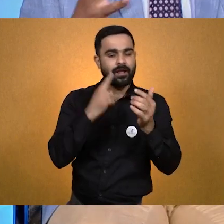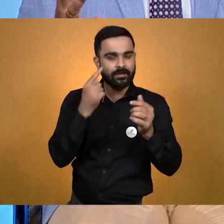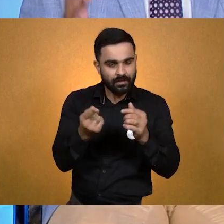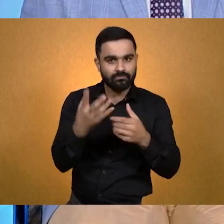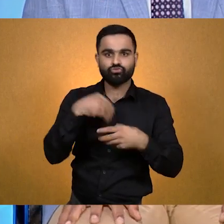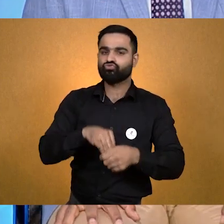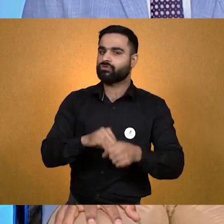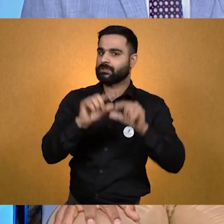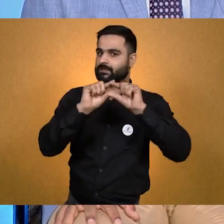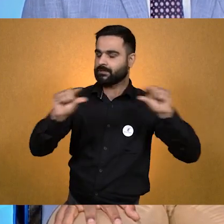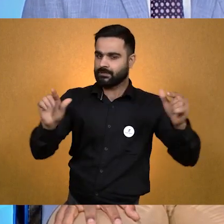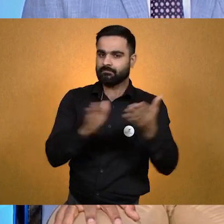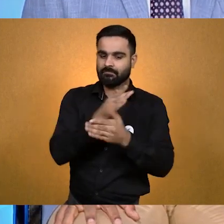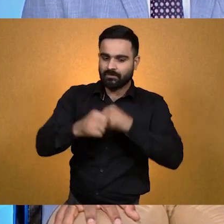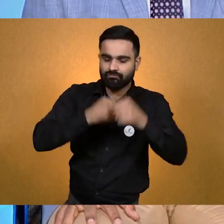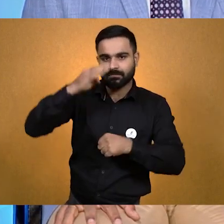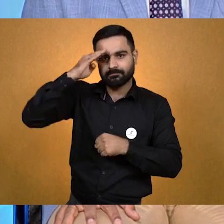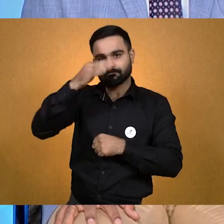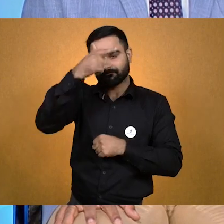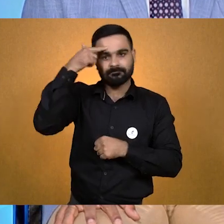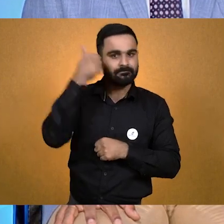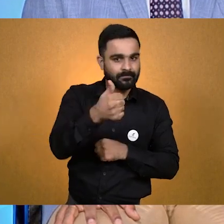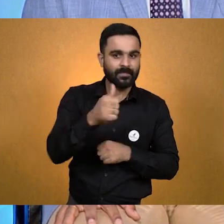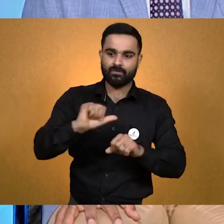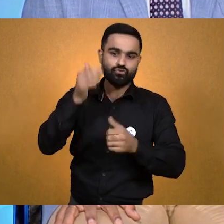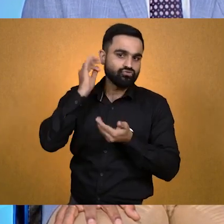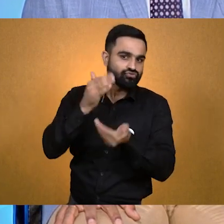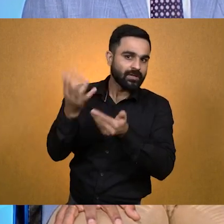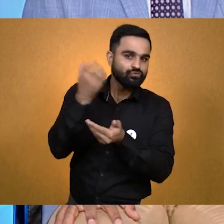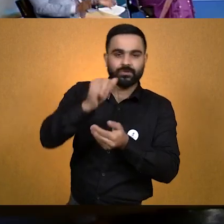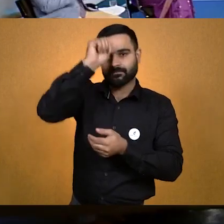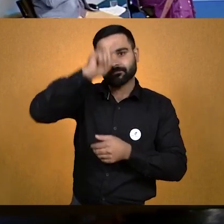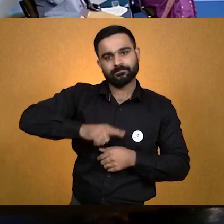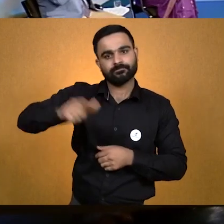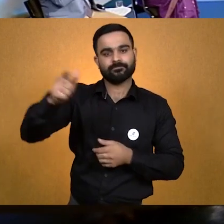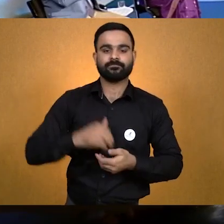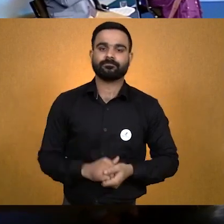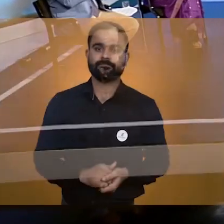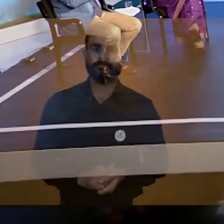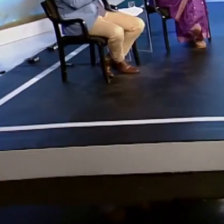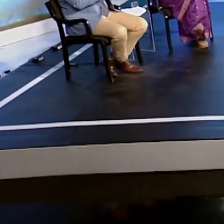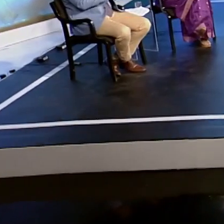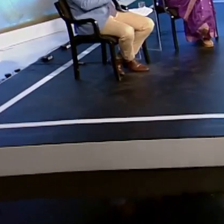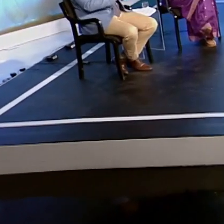and wishes our athletes the best of luck in their quest for winning medals for India.